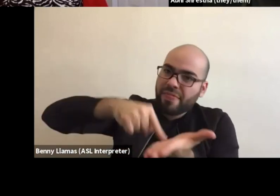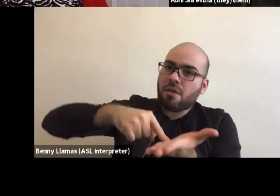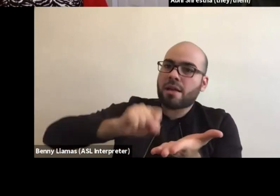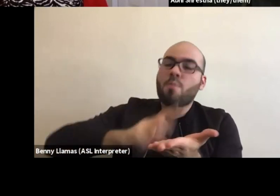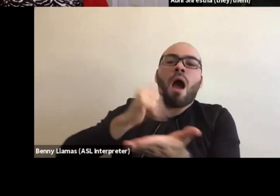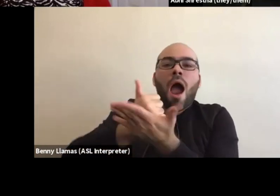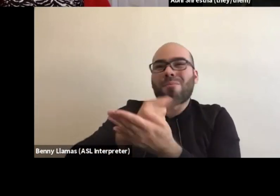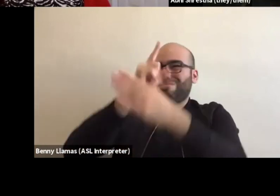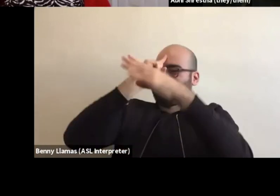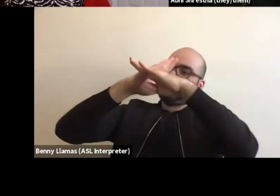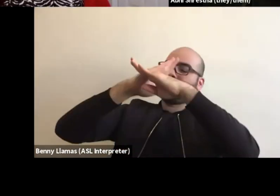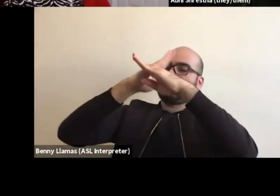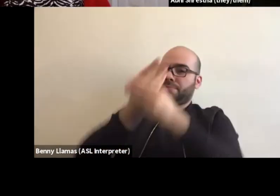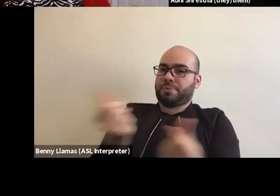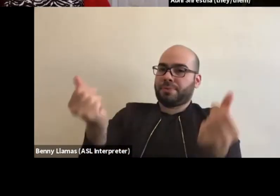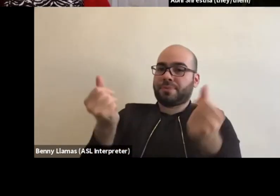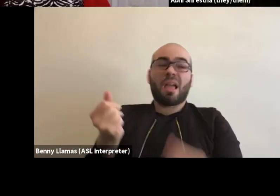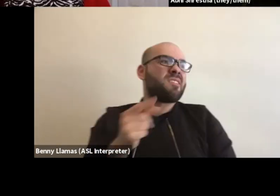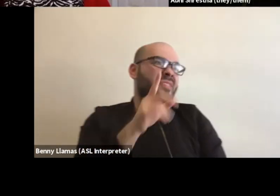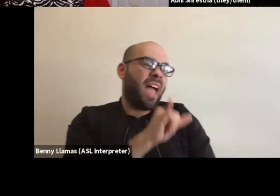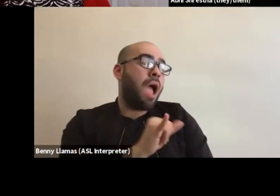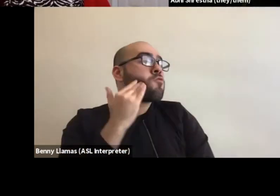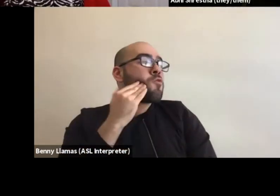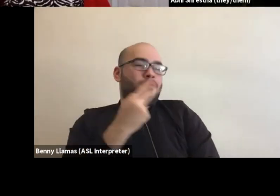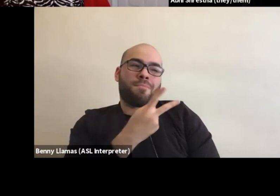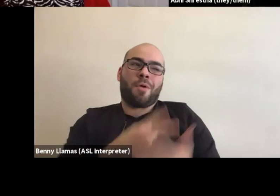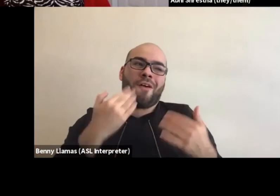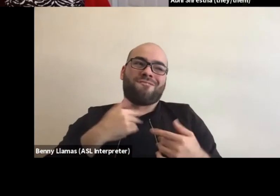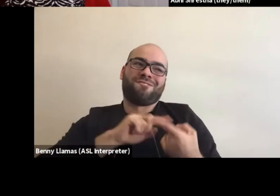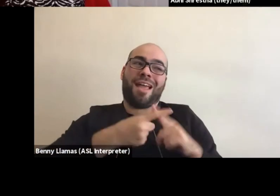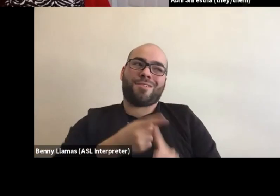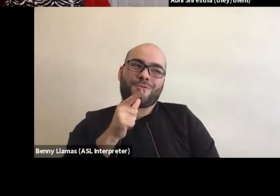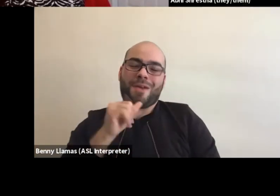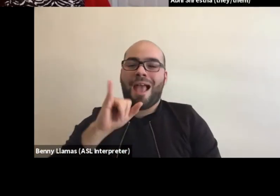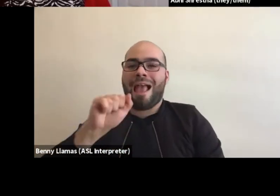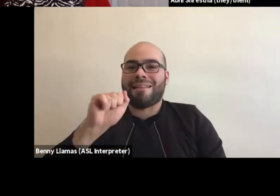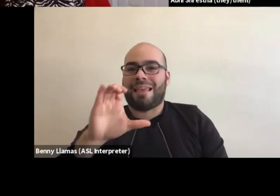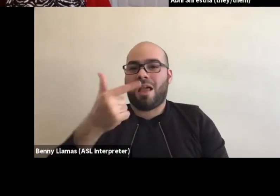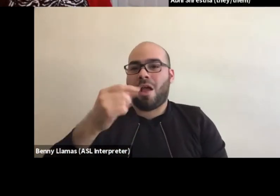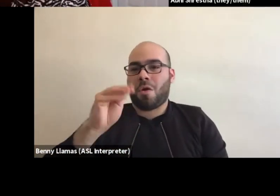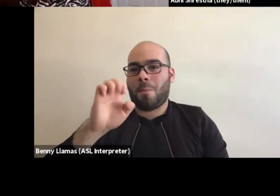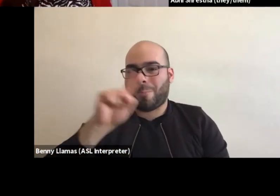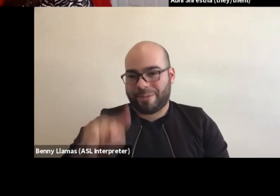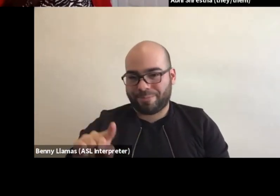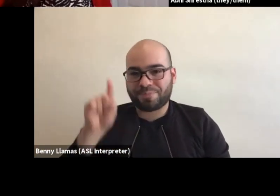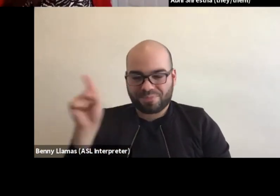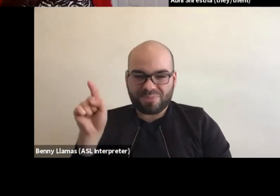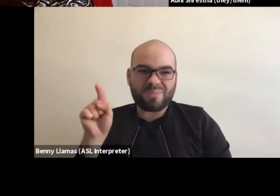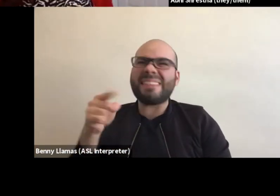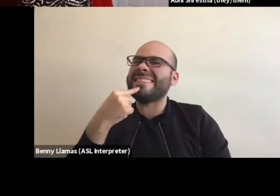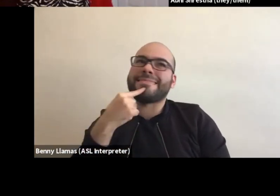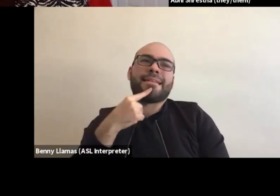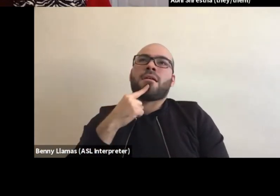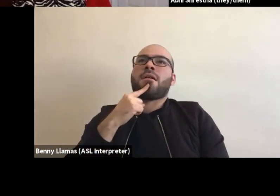both know, Isaac Gomez, once told one of my groups, like, just write the same word over and